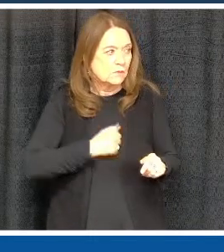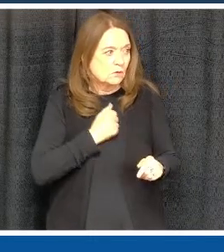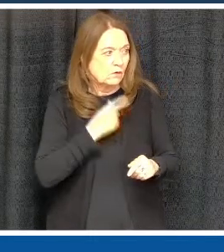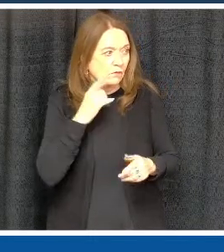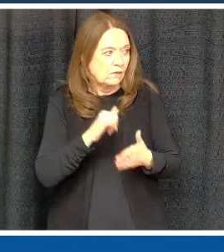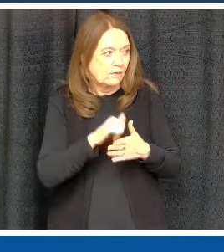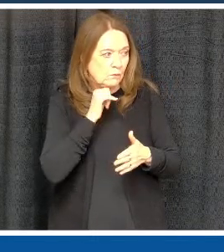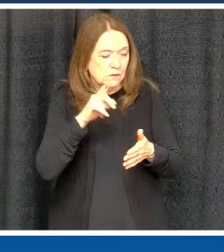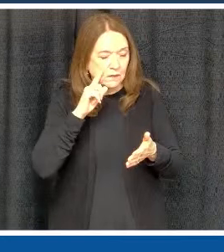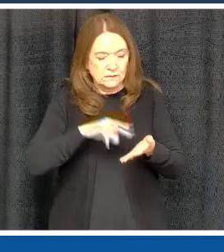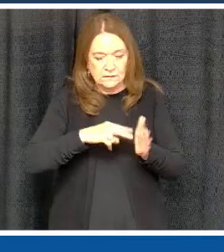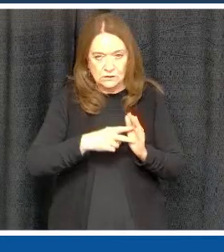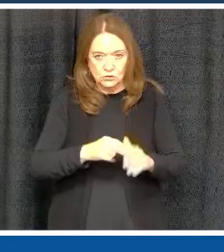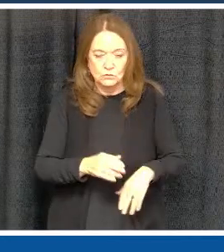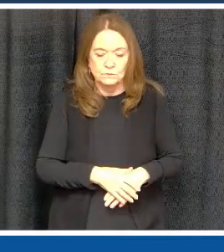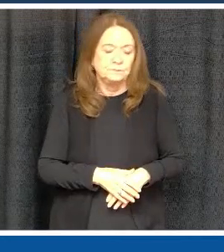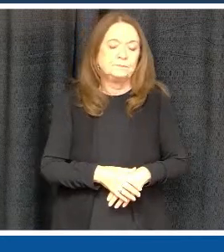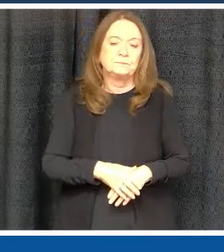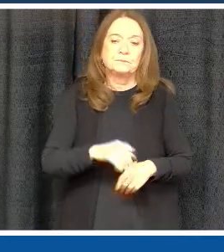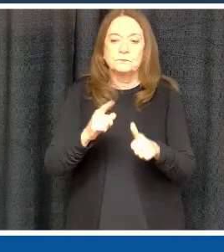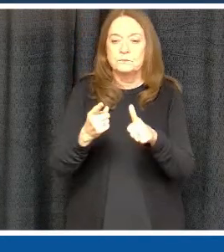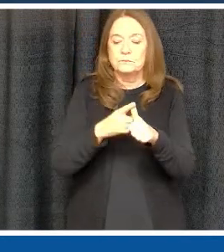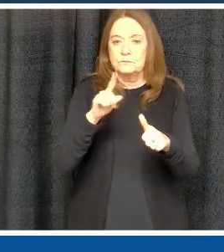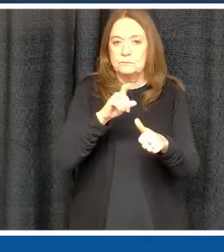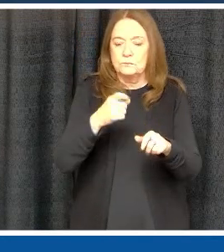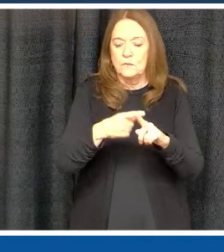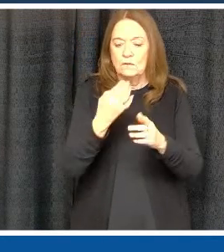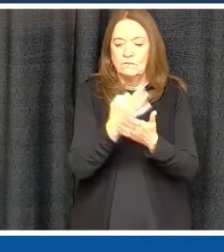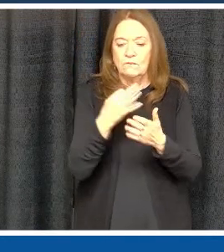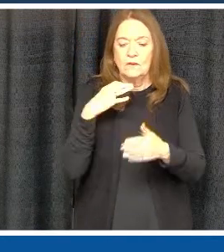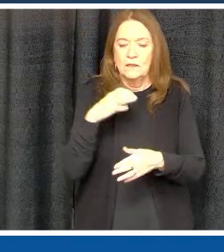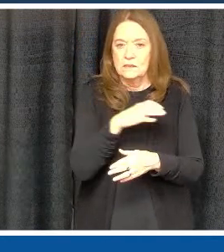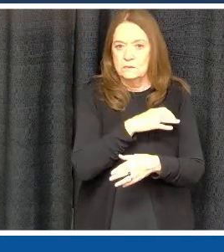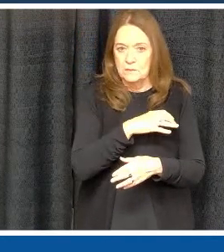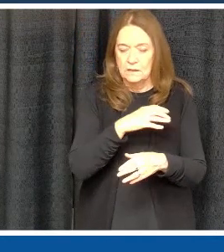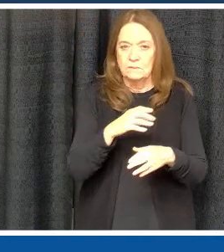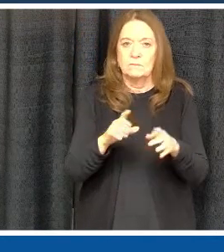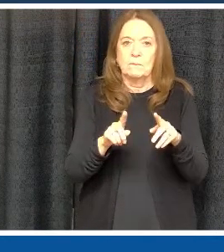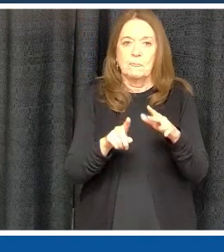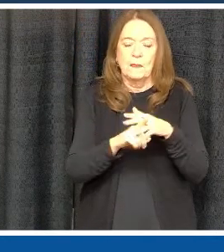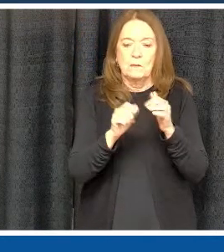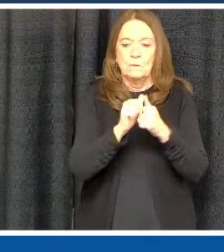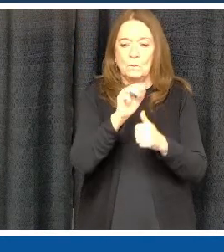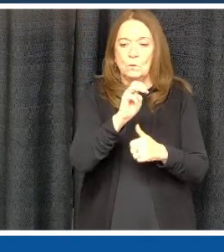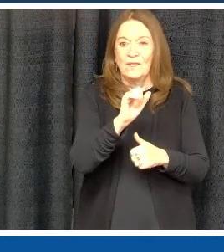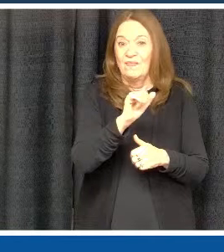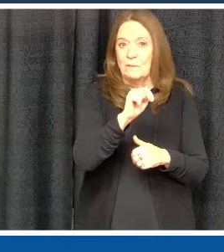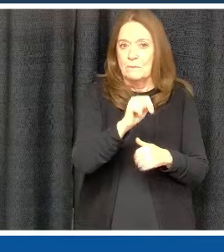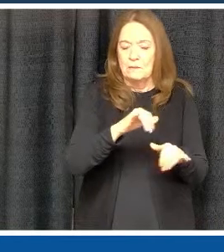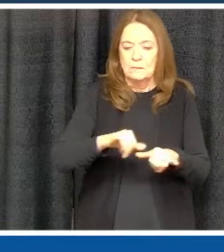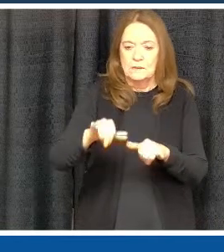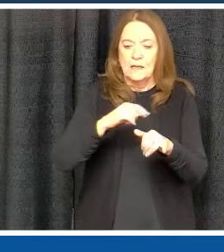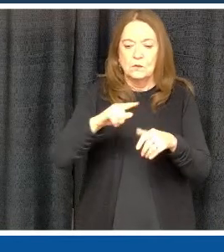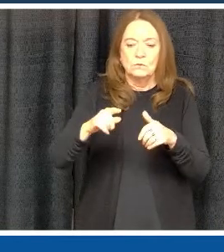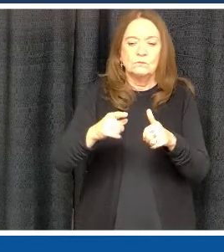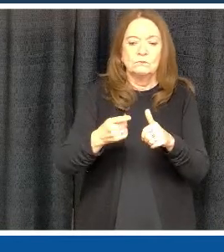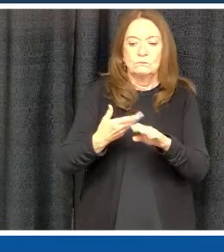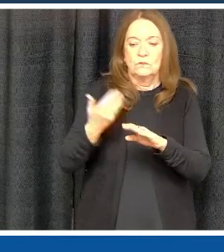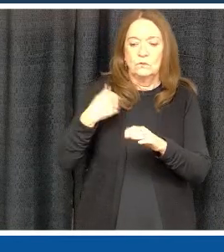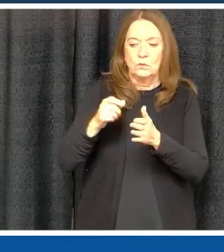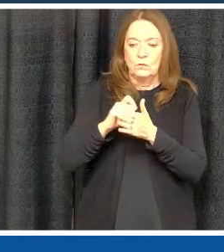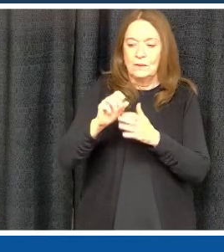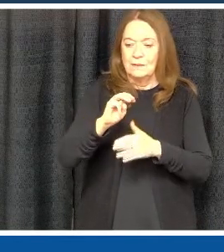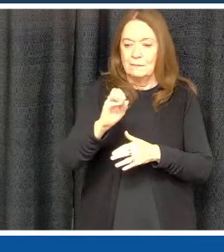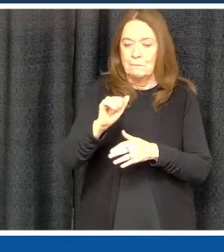not intentional. So the first question from the Finance Committee came up with the minimum standards. I had originally written minimum